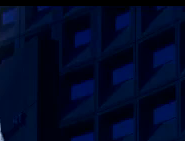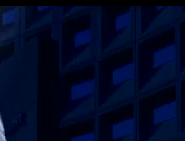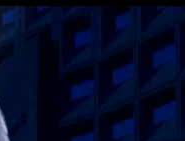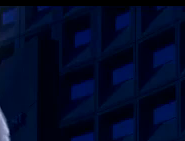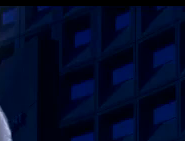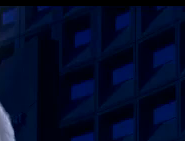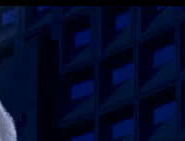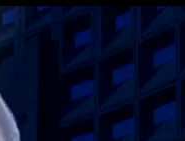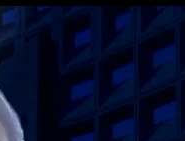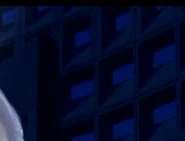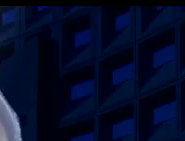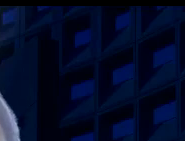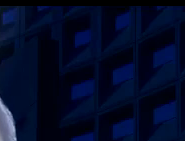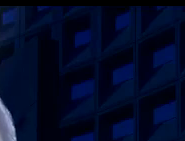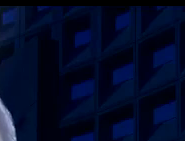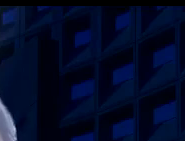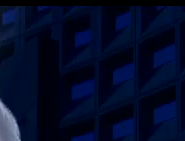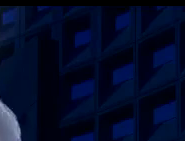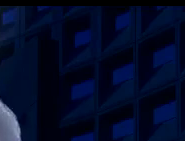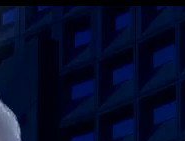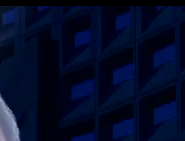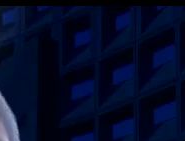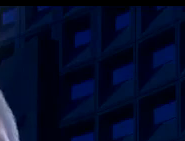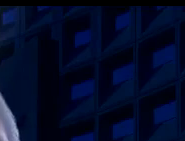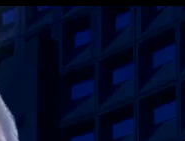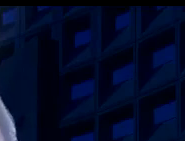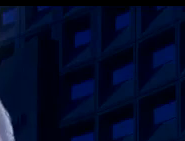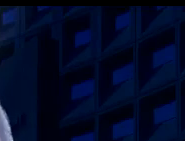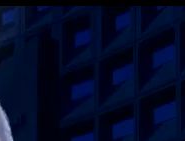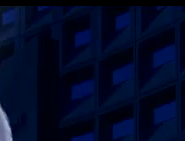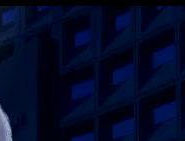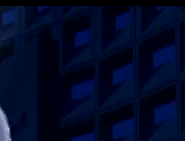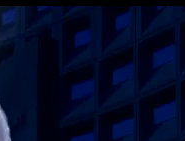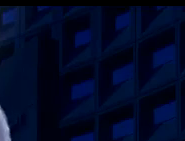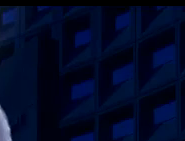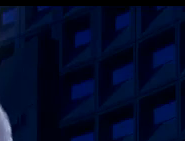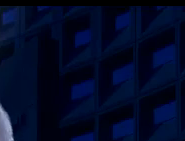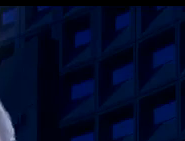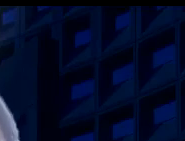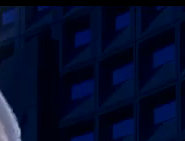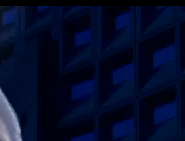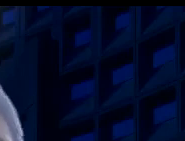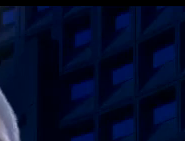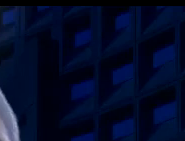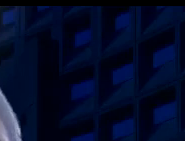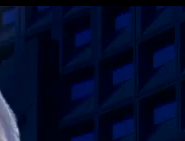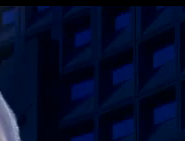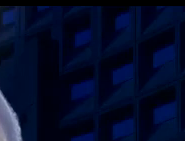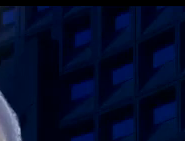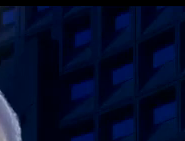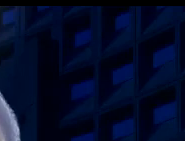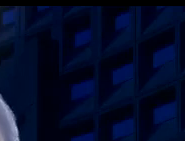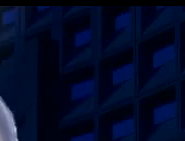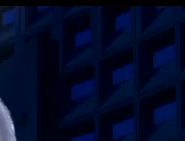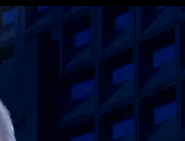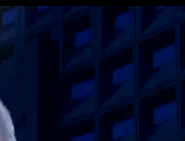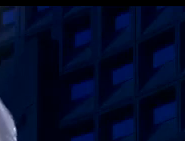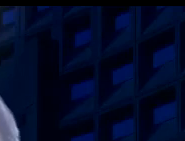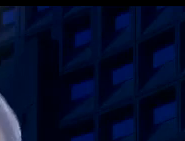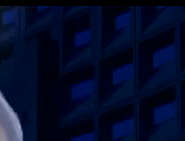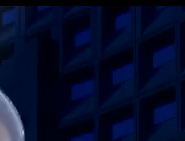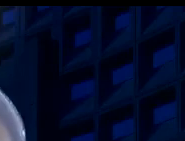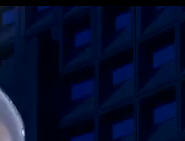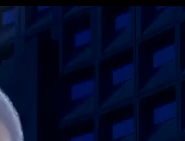higher rate than white people for the exact same offenses. Therefore, using a criminal